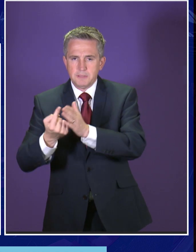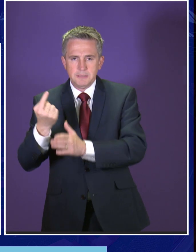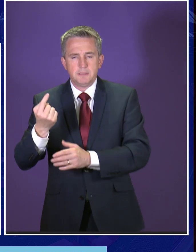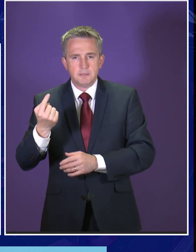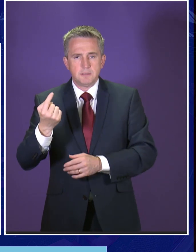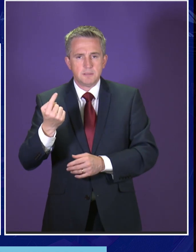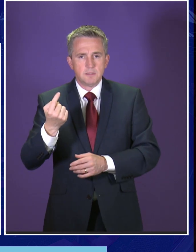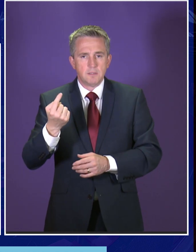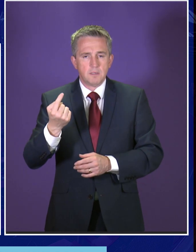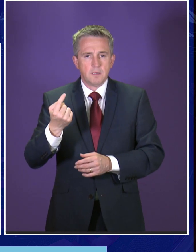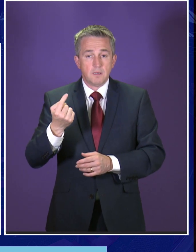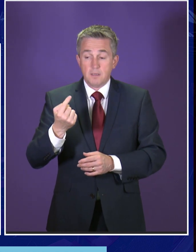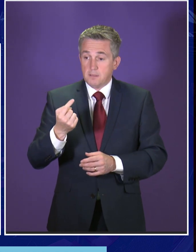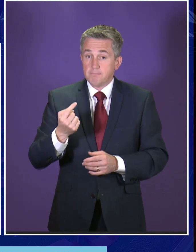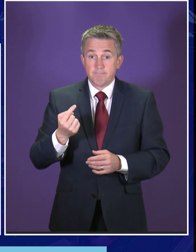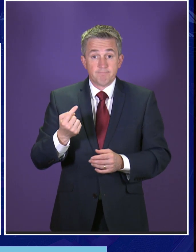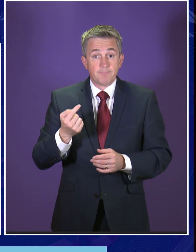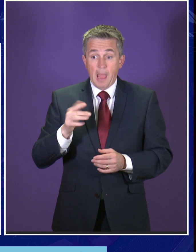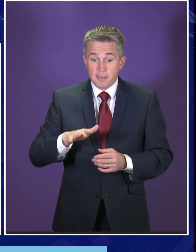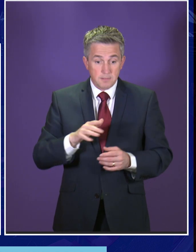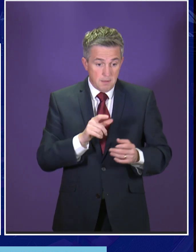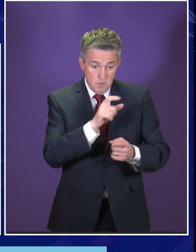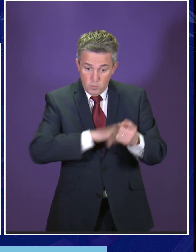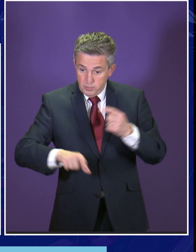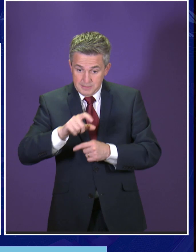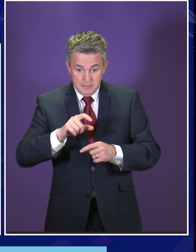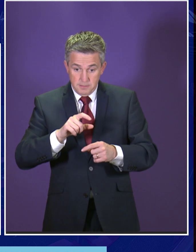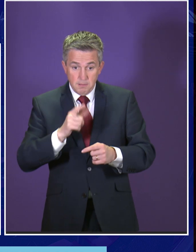engagements available to different communities through the